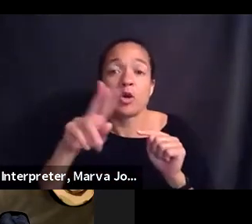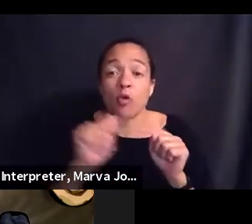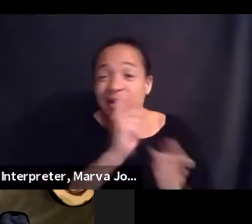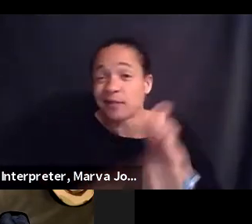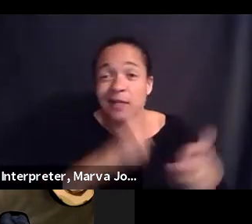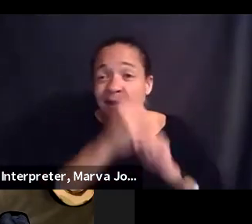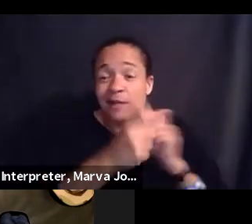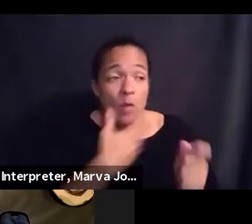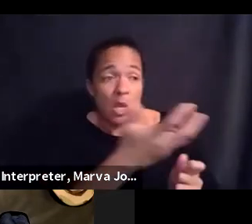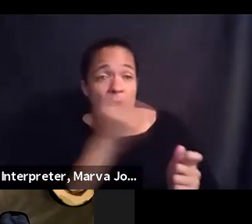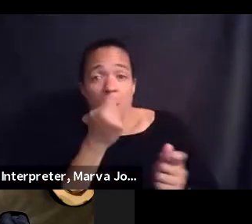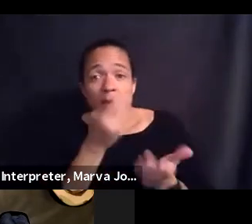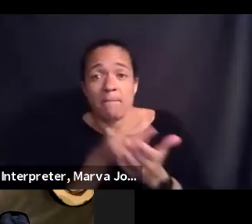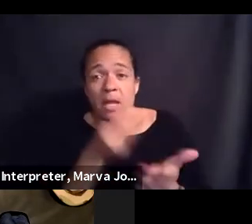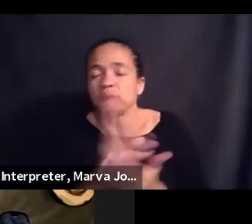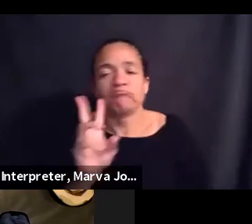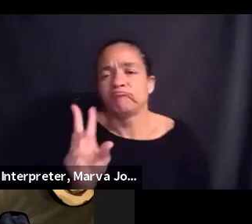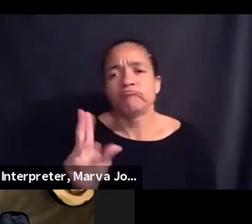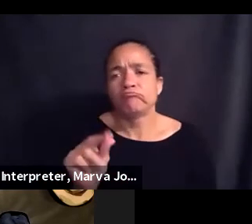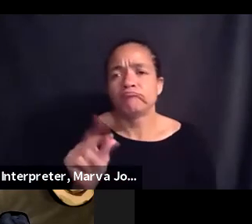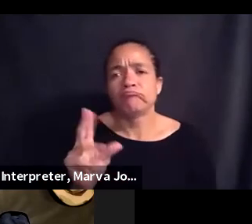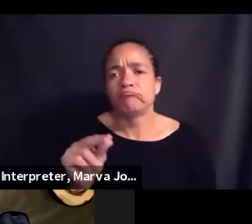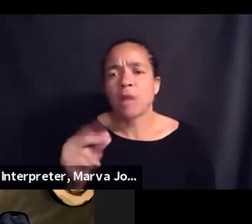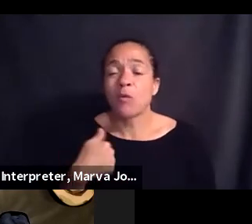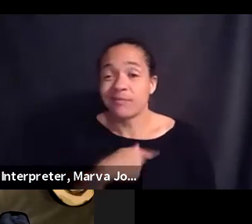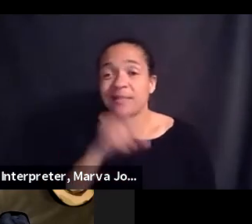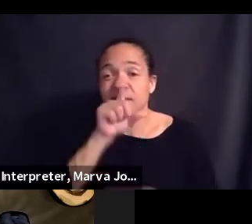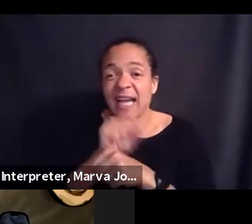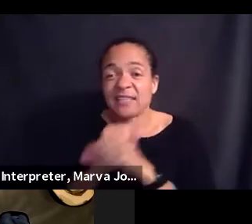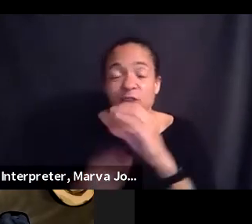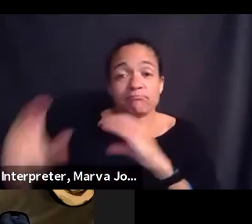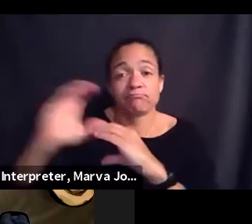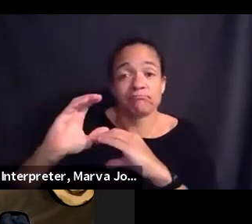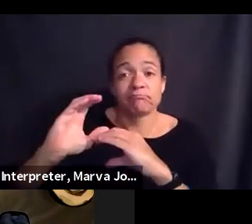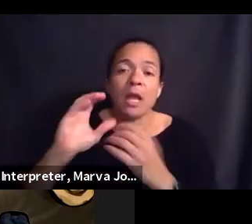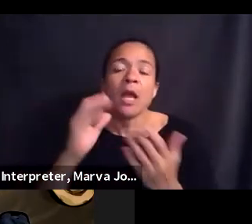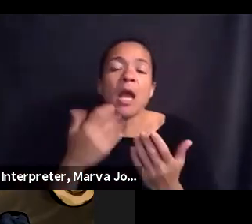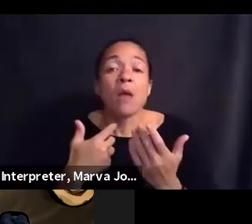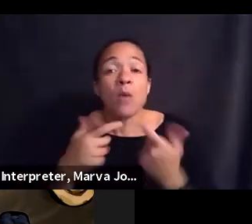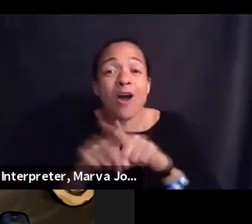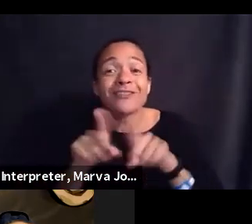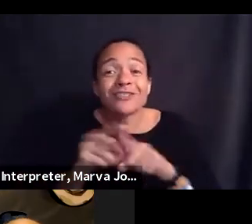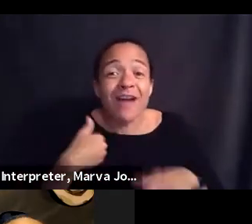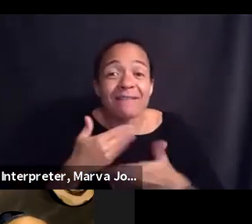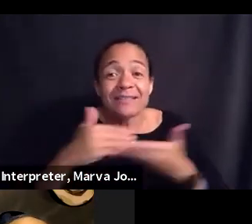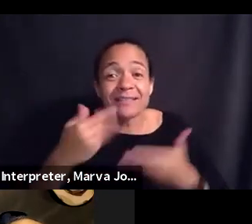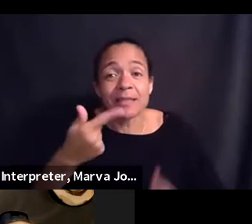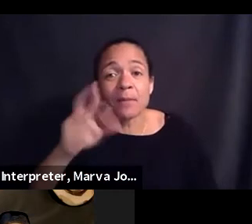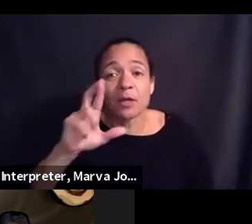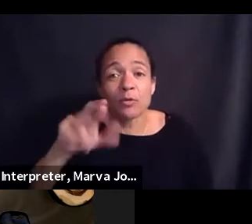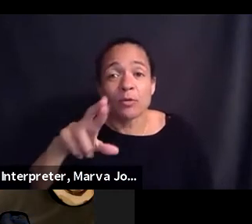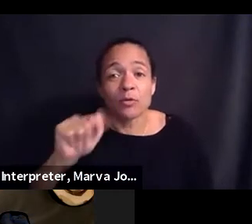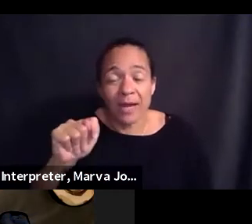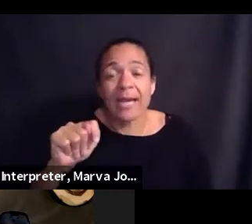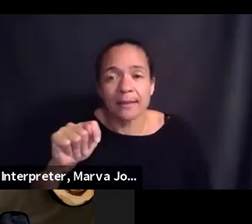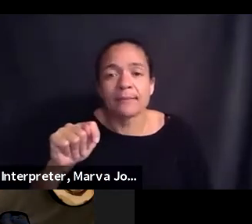being done in Flint. And there's even some grants that we've done recently that were right along